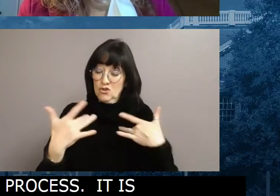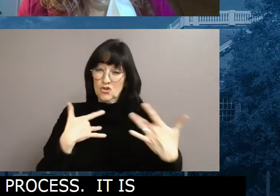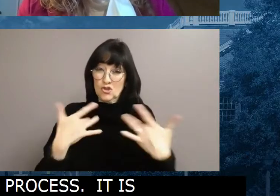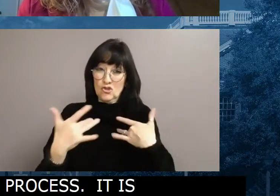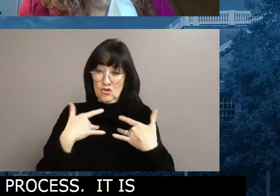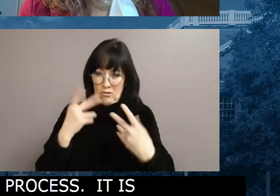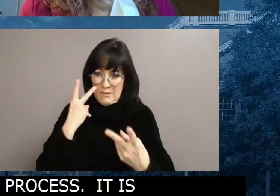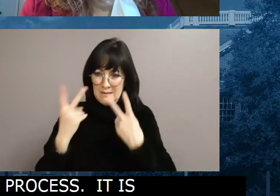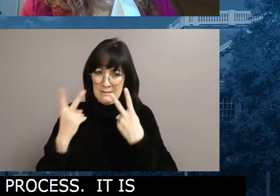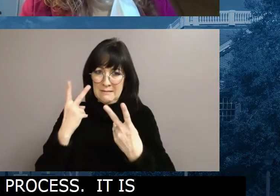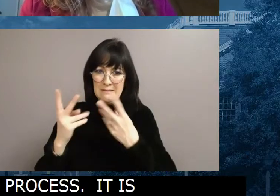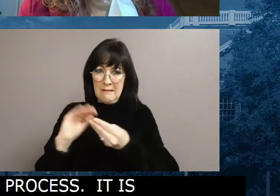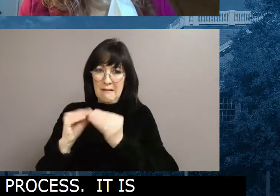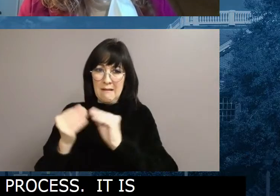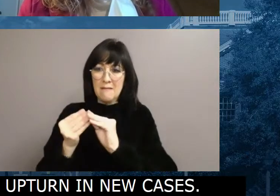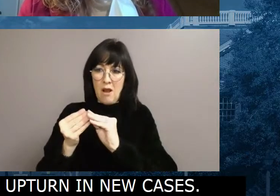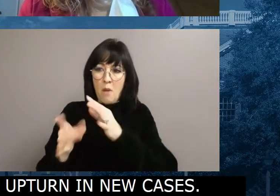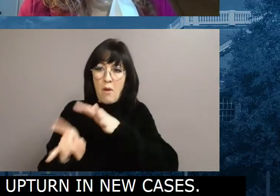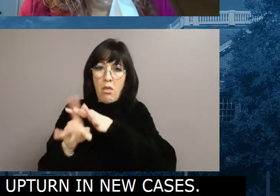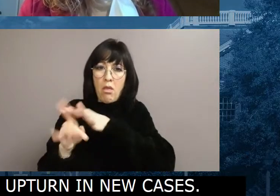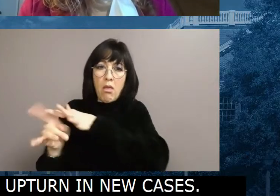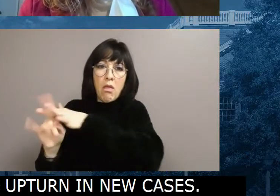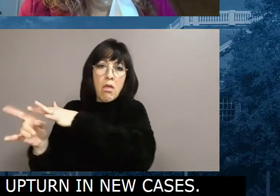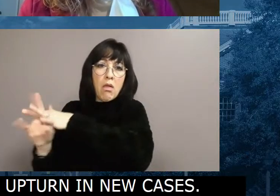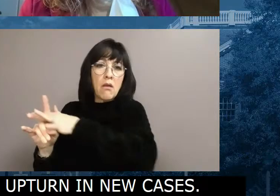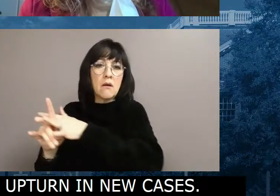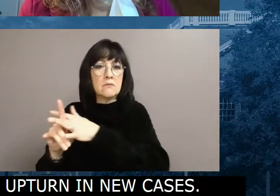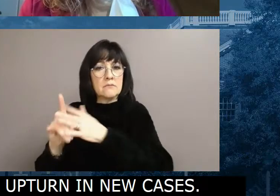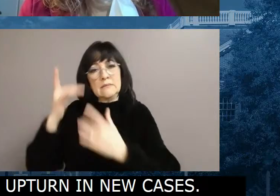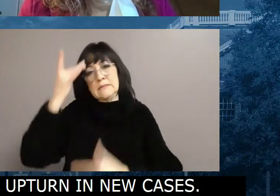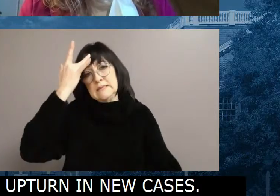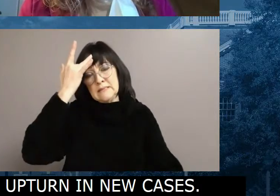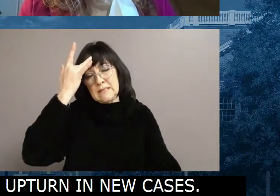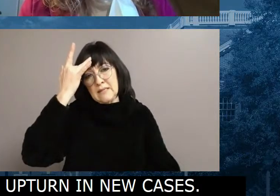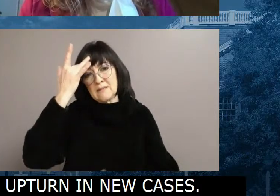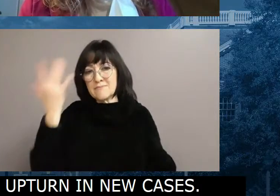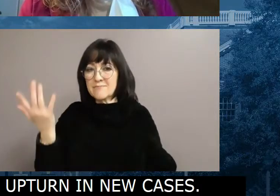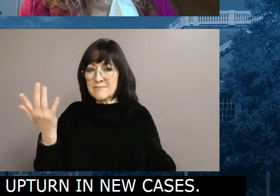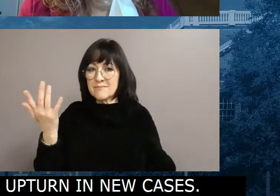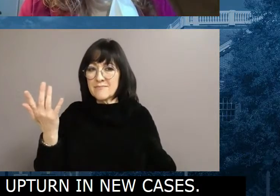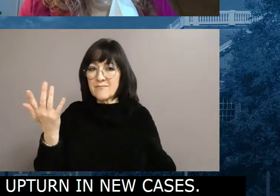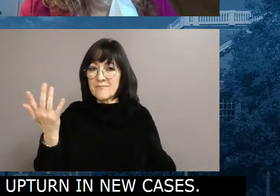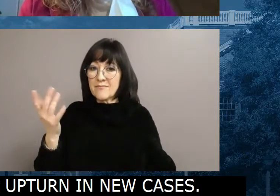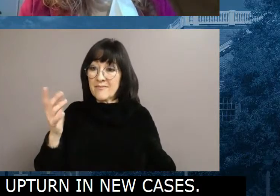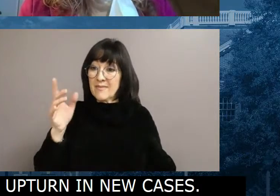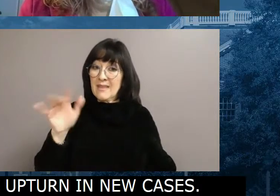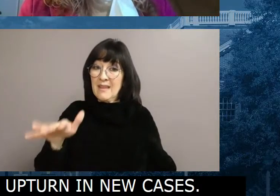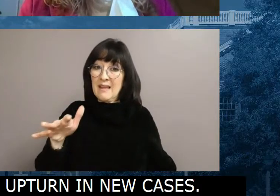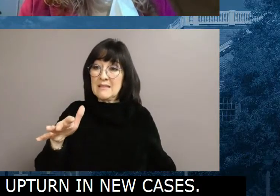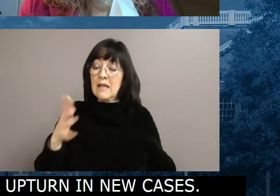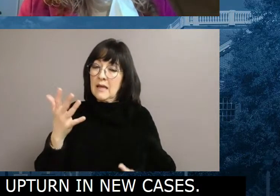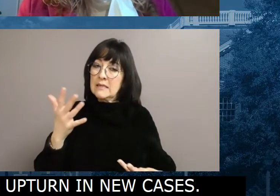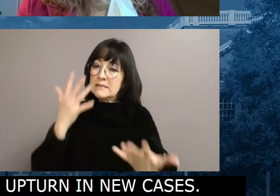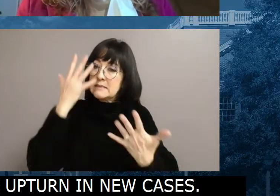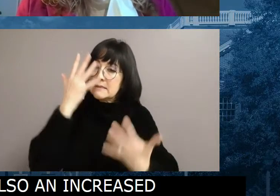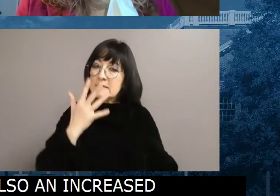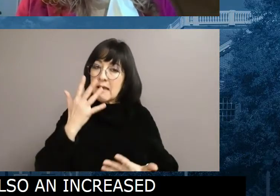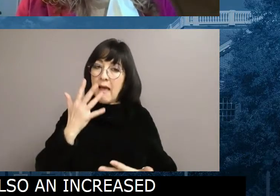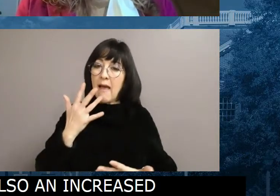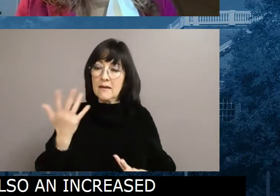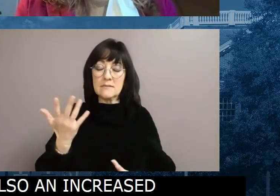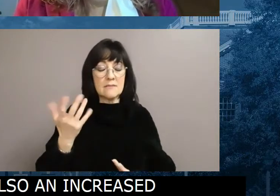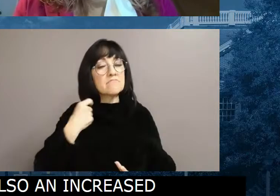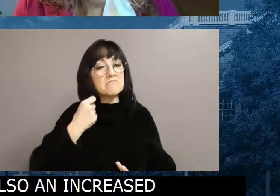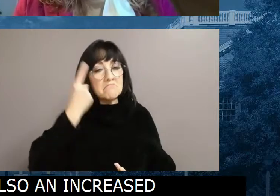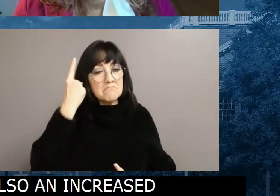sadly, frankly, and we're seeing also an increased circulation of folks, more traffic, more people out. We had